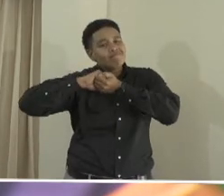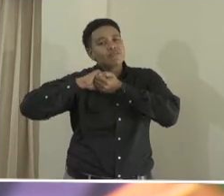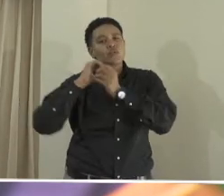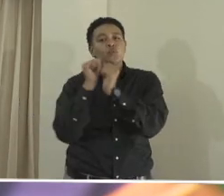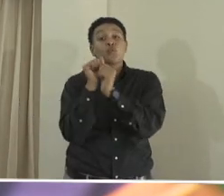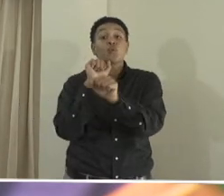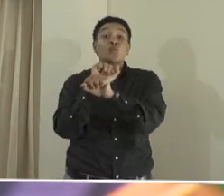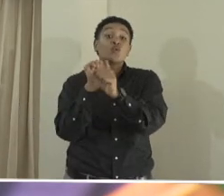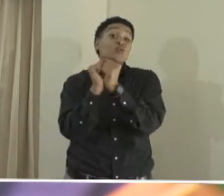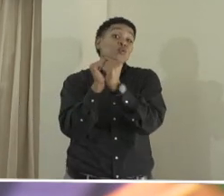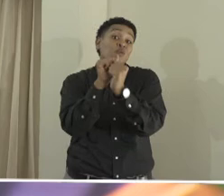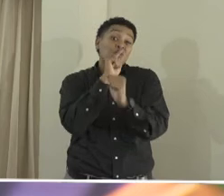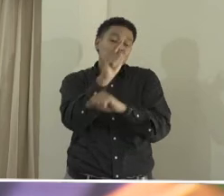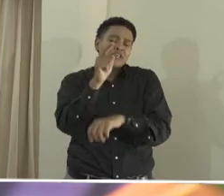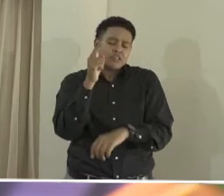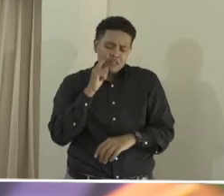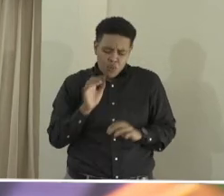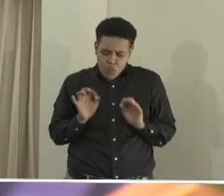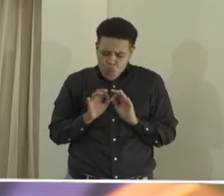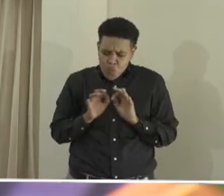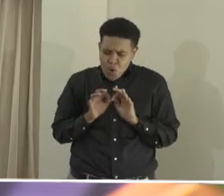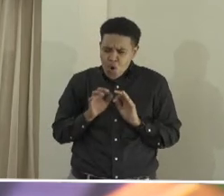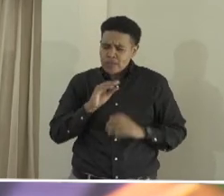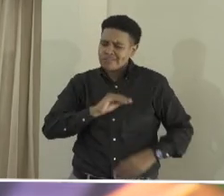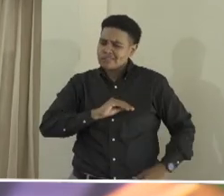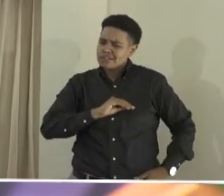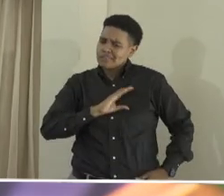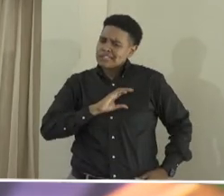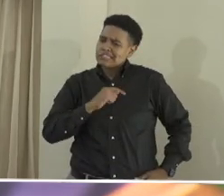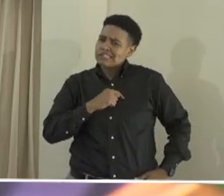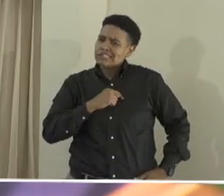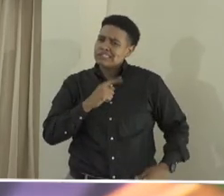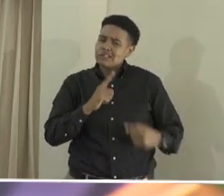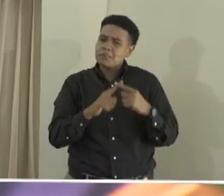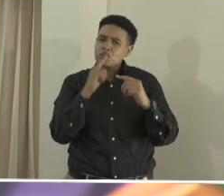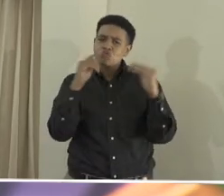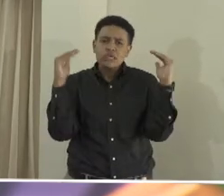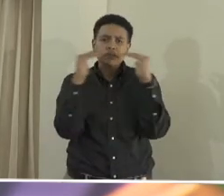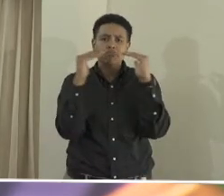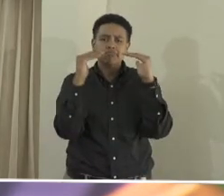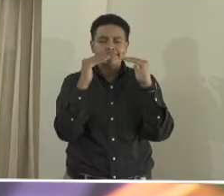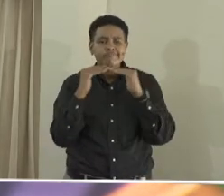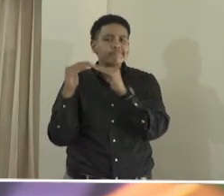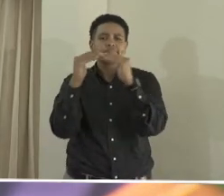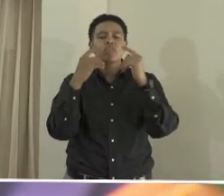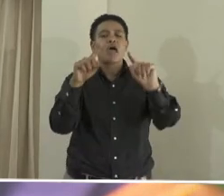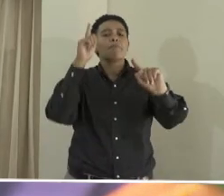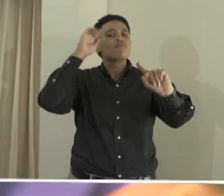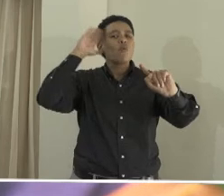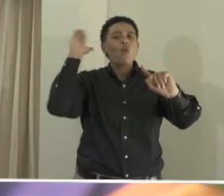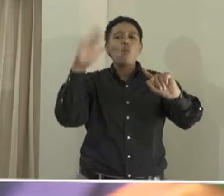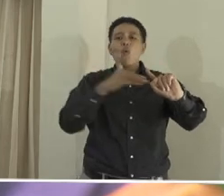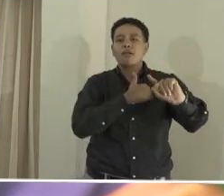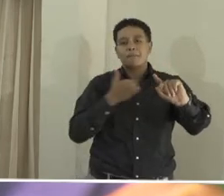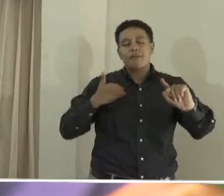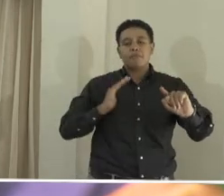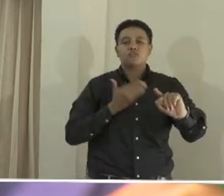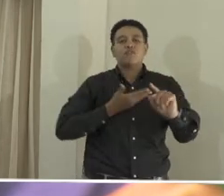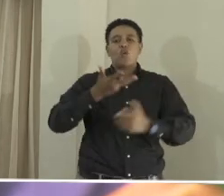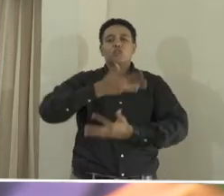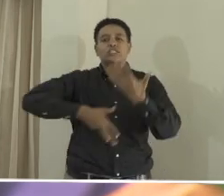affirming the inherent worth, dignity, and equality of all members of our